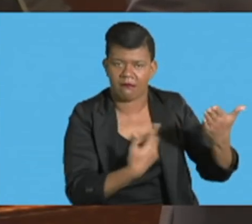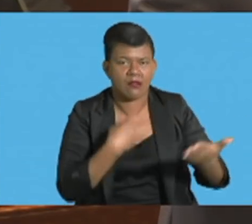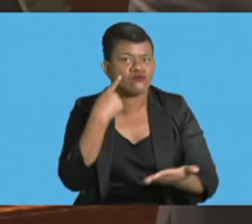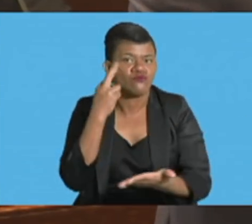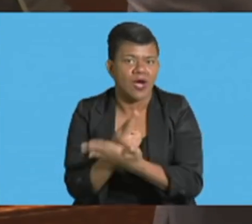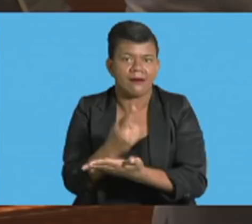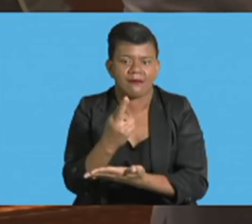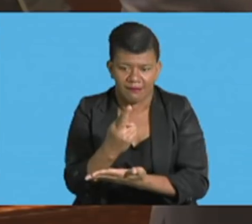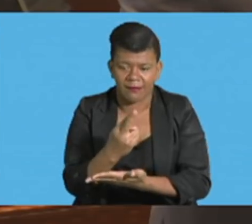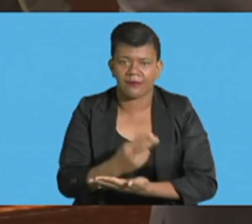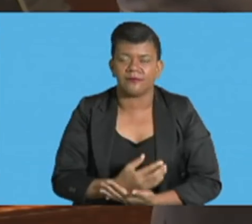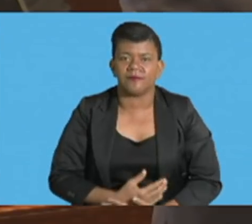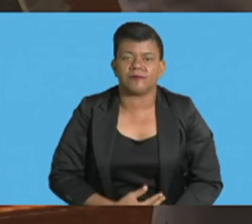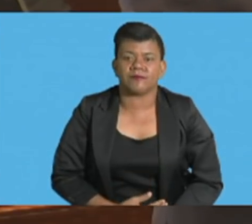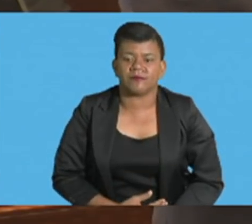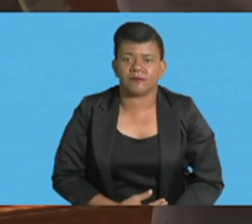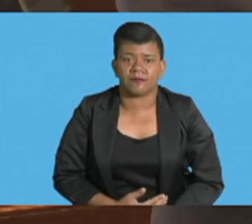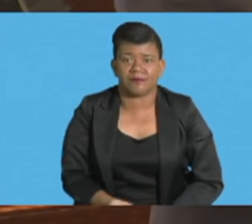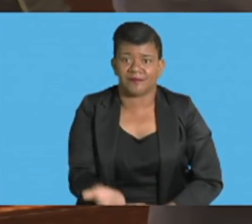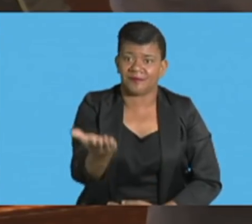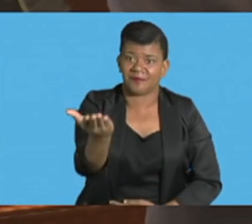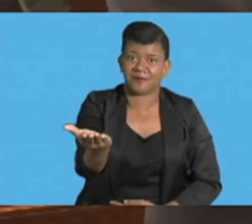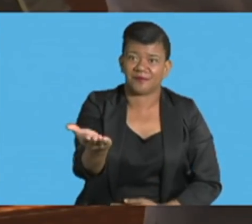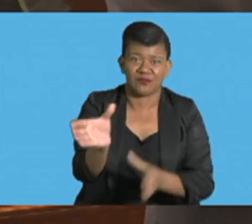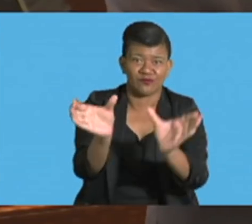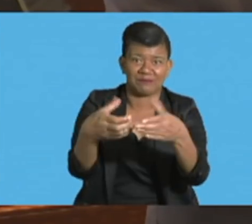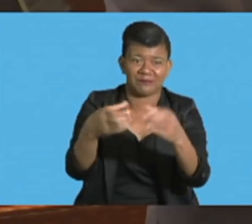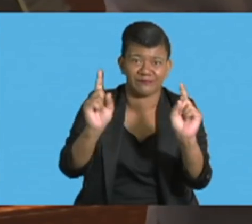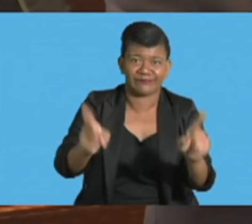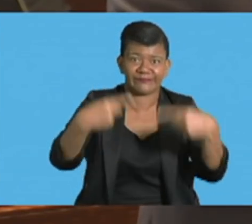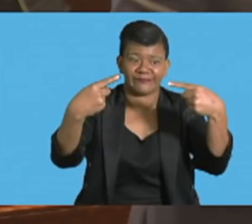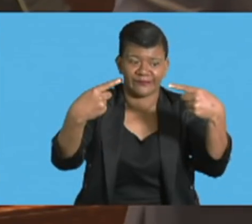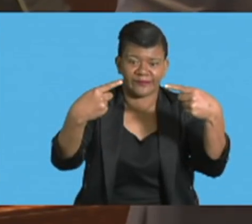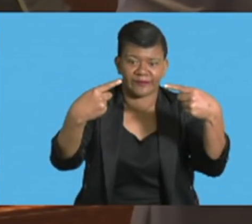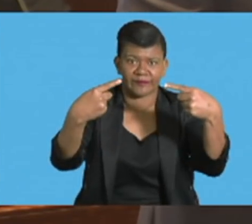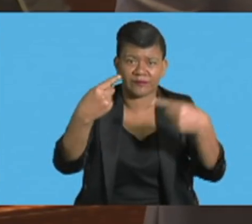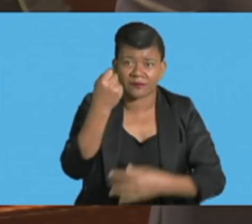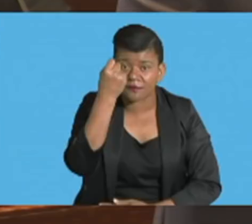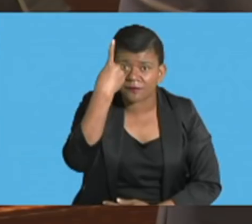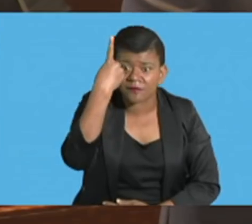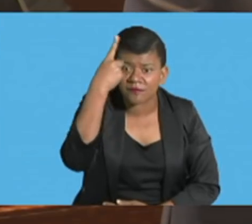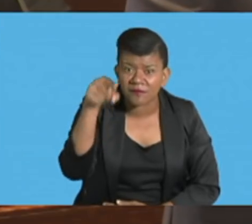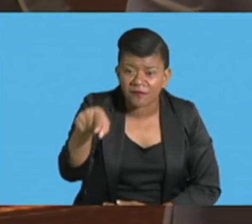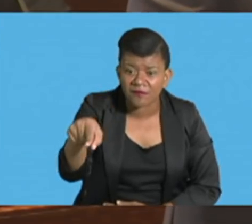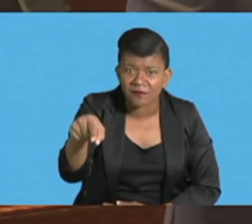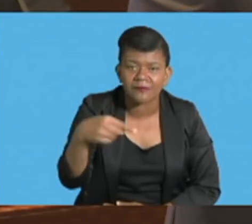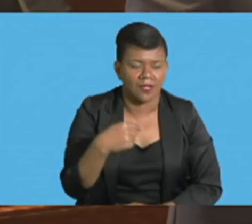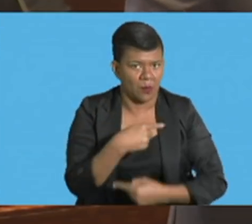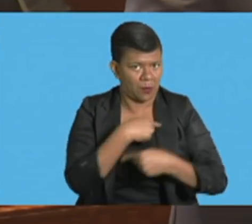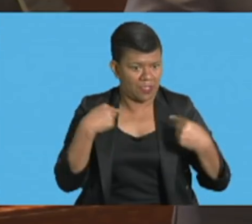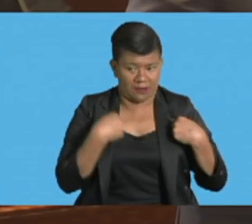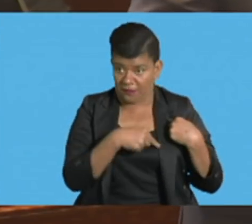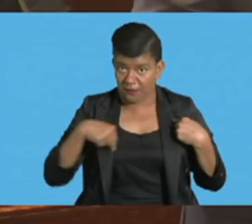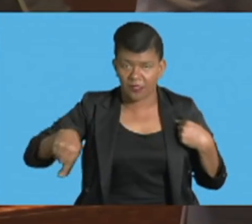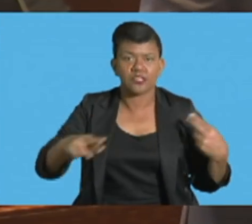Mr. Speaker, what the opposition needs to understand is there comes a heightened level of responsibility that comes with being a member